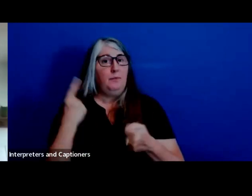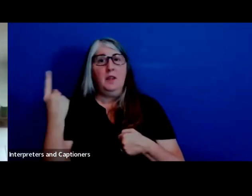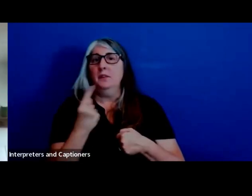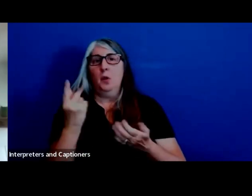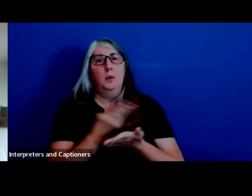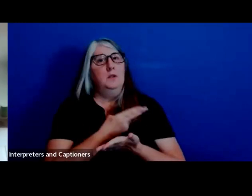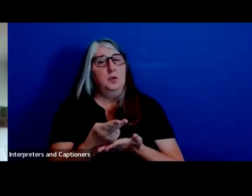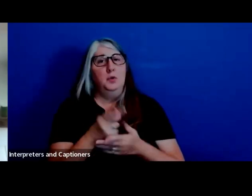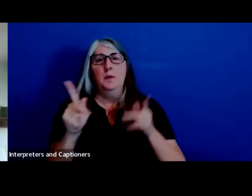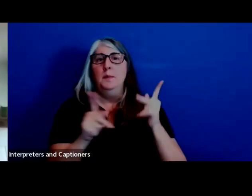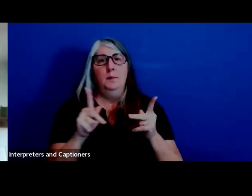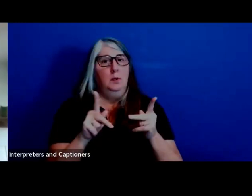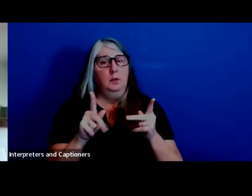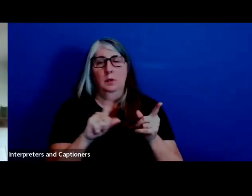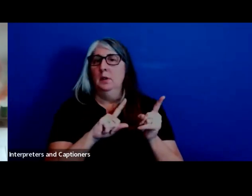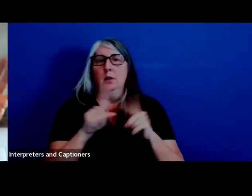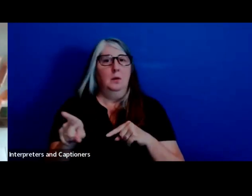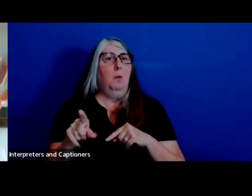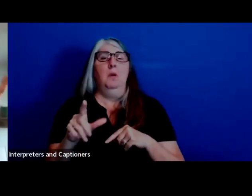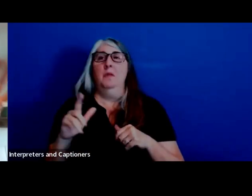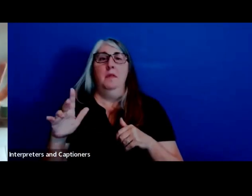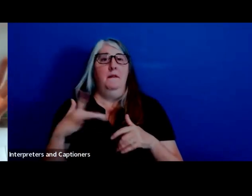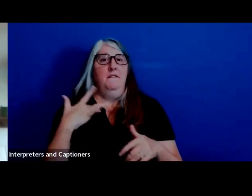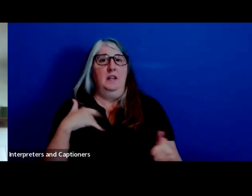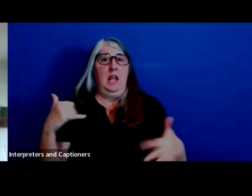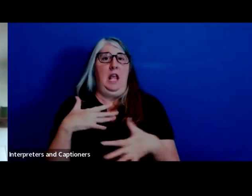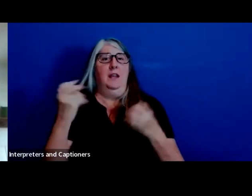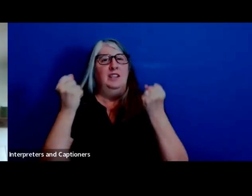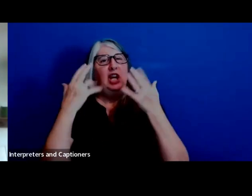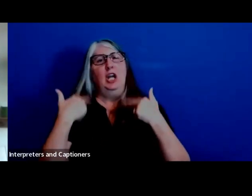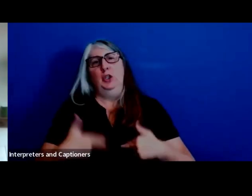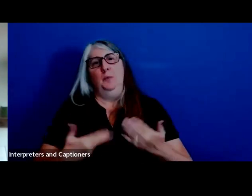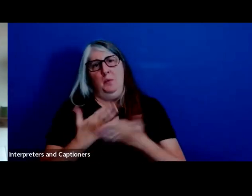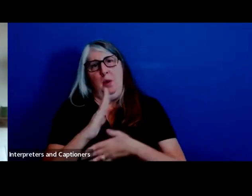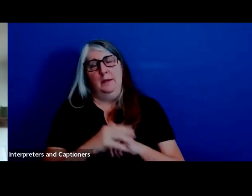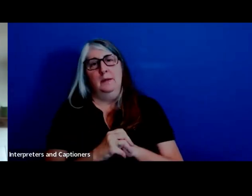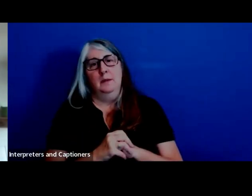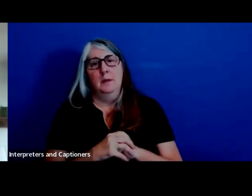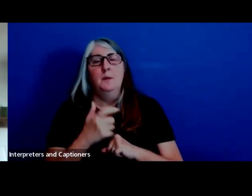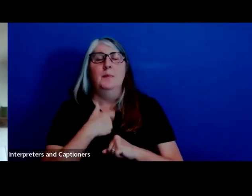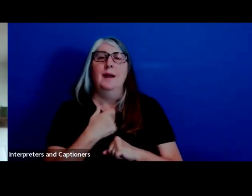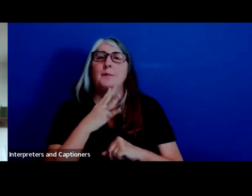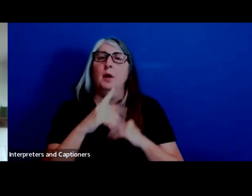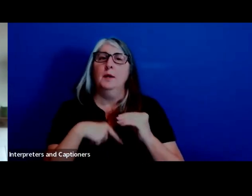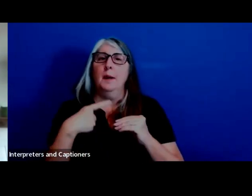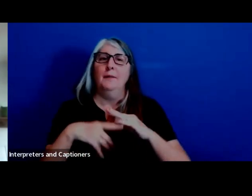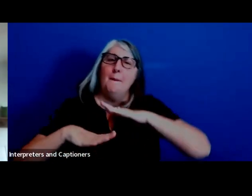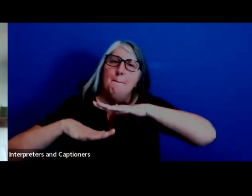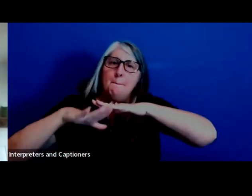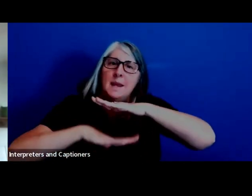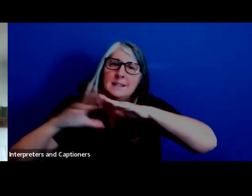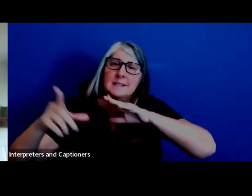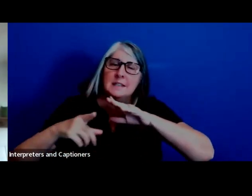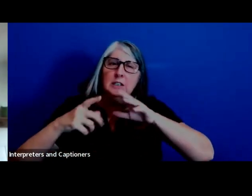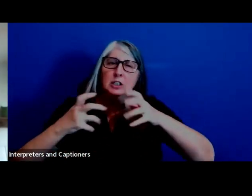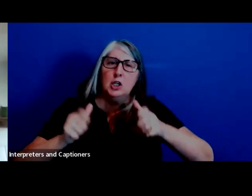people are being terrorized. They're, you know, and there are all sorts of human rights that are happening. I'm talking about the raw basic, really